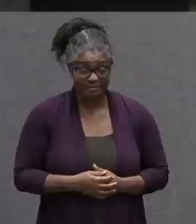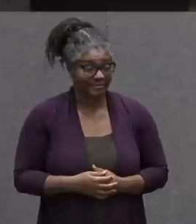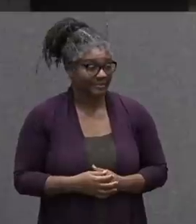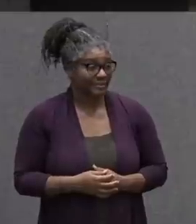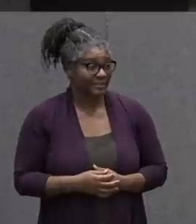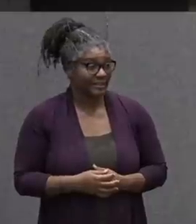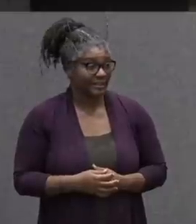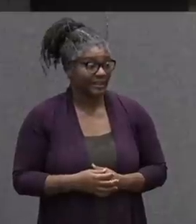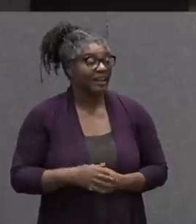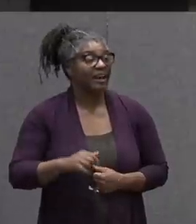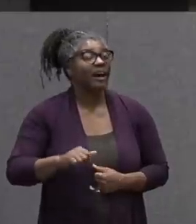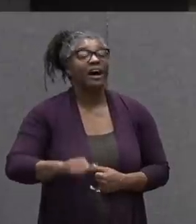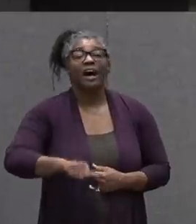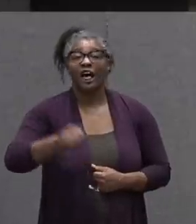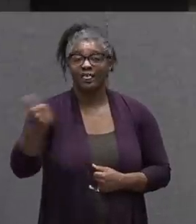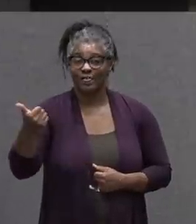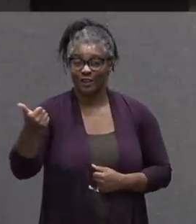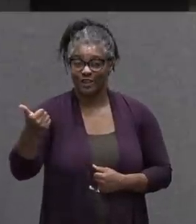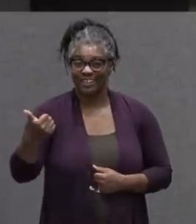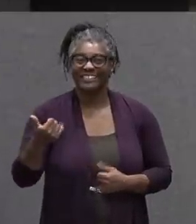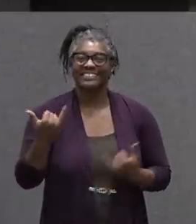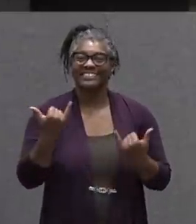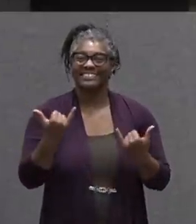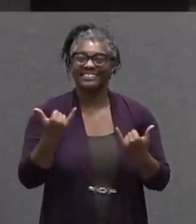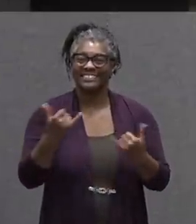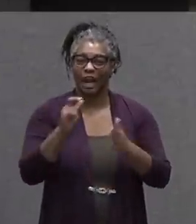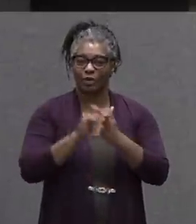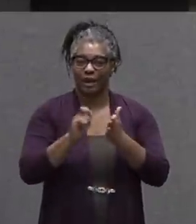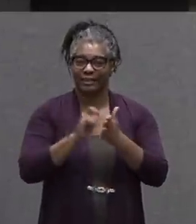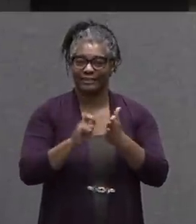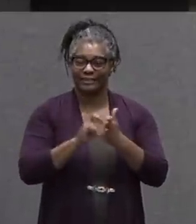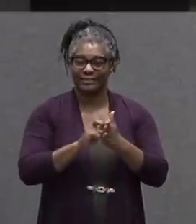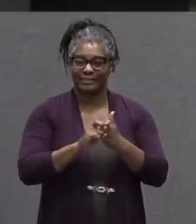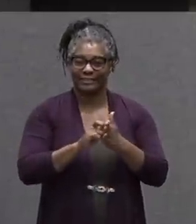Other, very good. Let's get our skywriting arms out nice and straight.